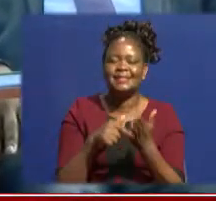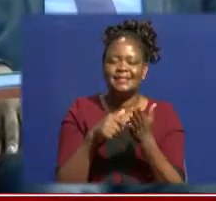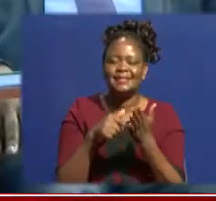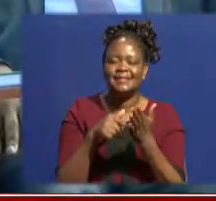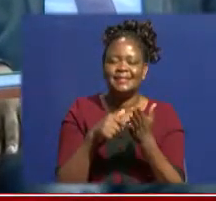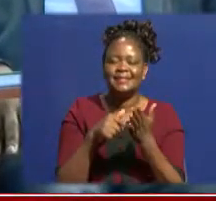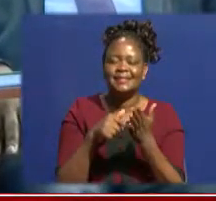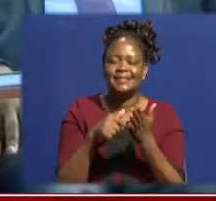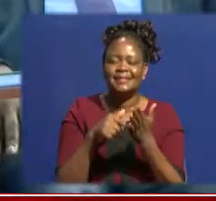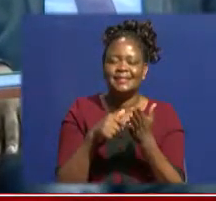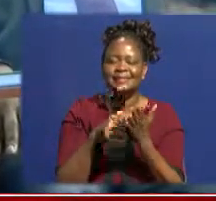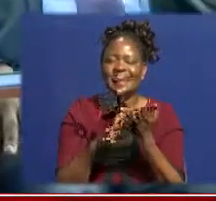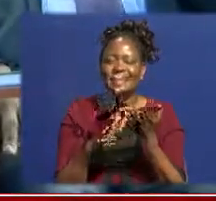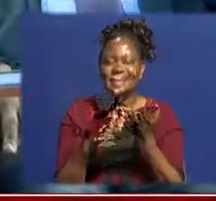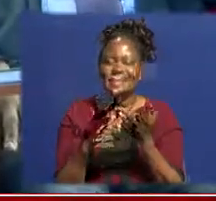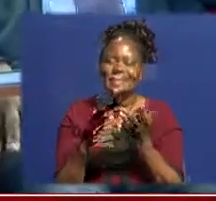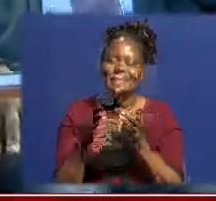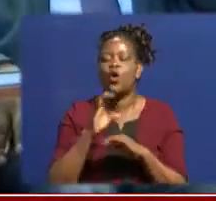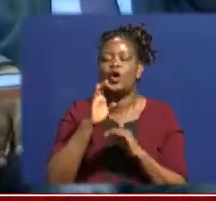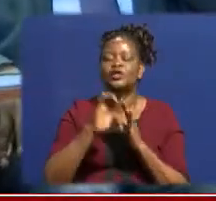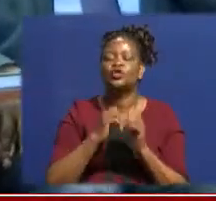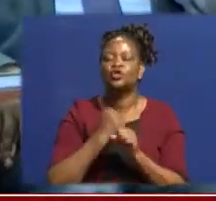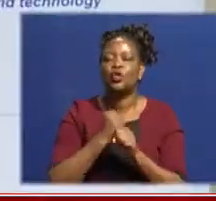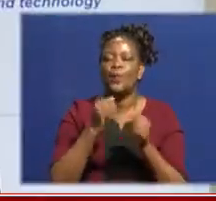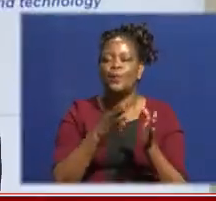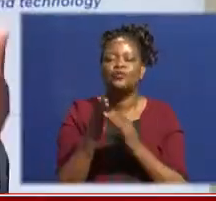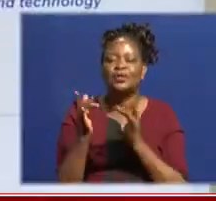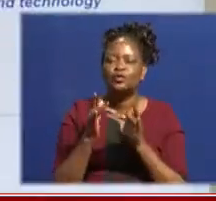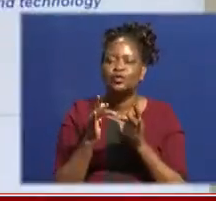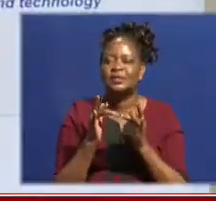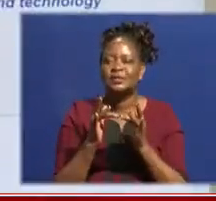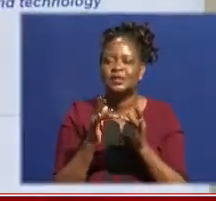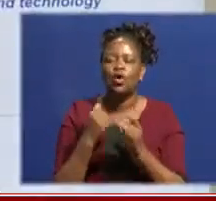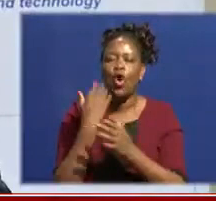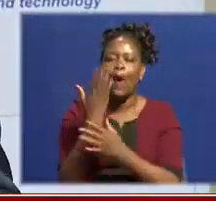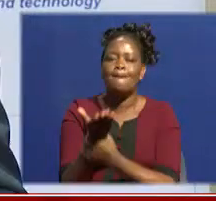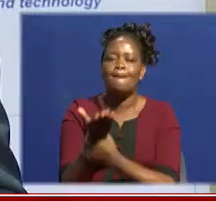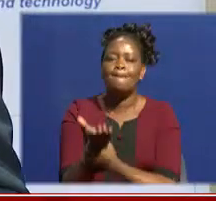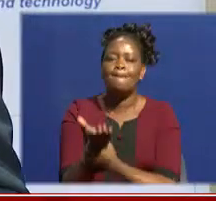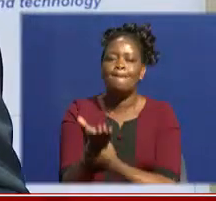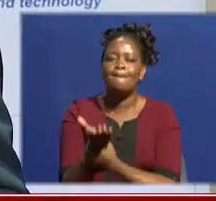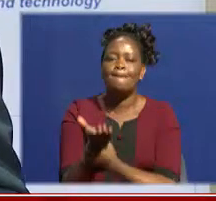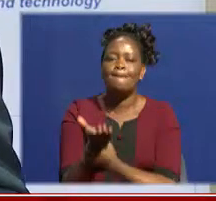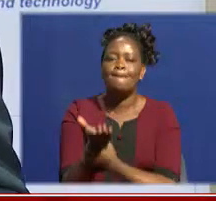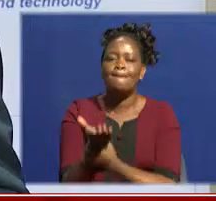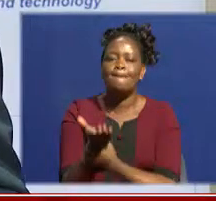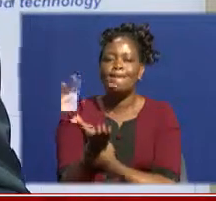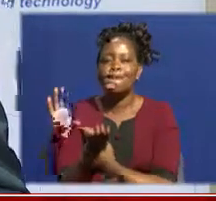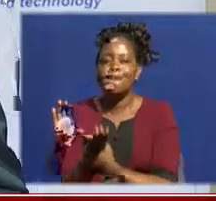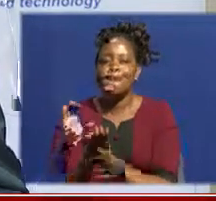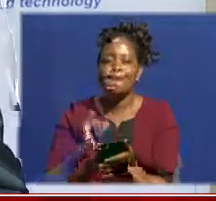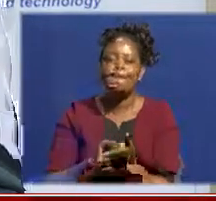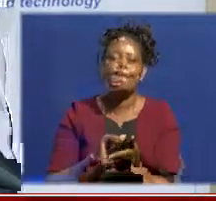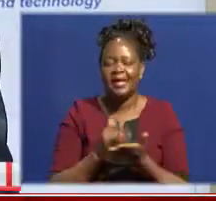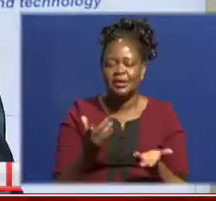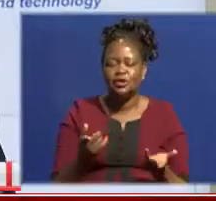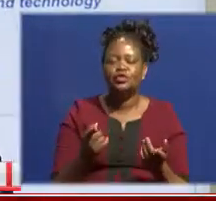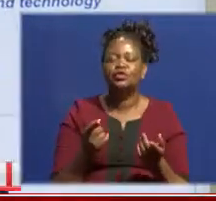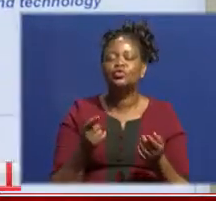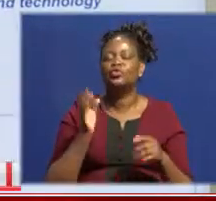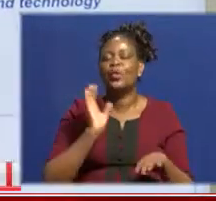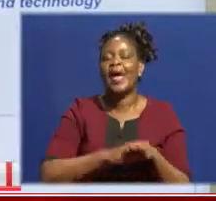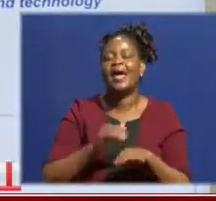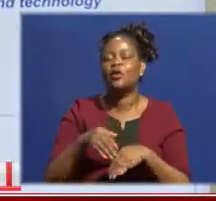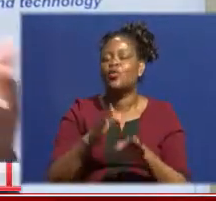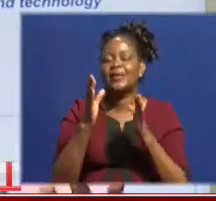to tailor opportunities online. I want to appeal to the university to find